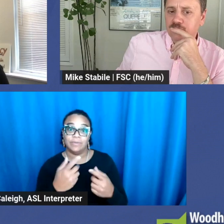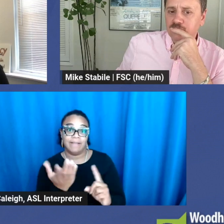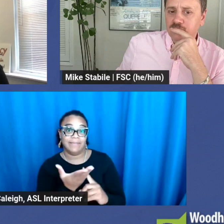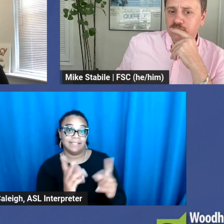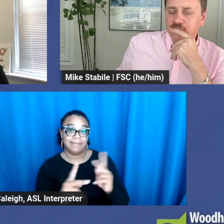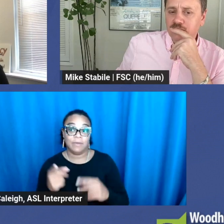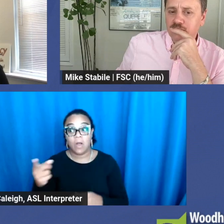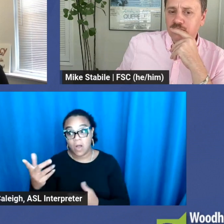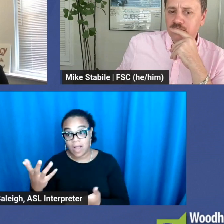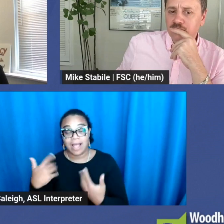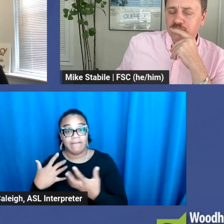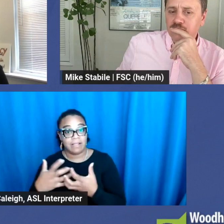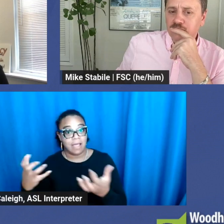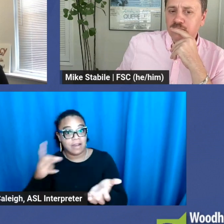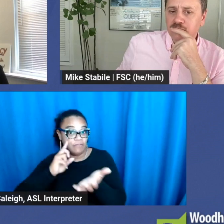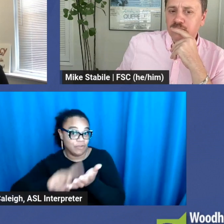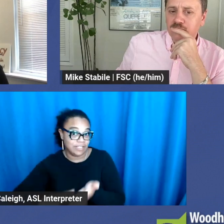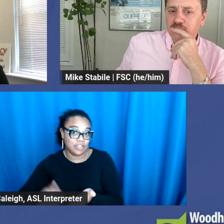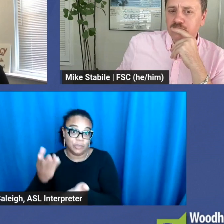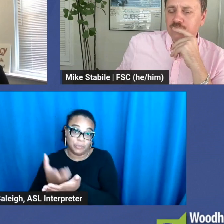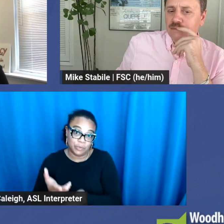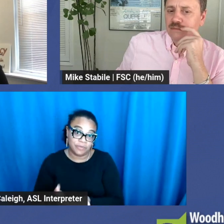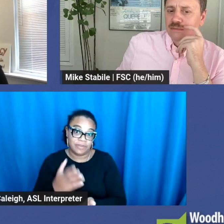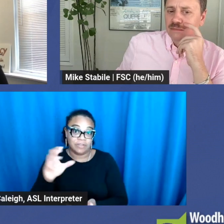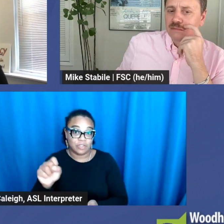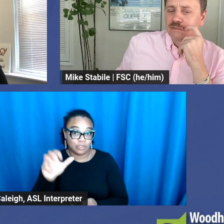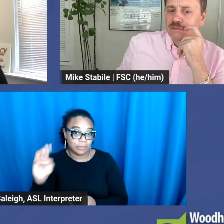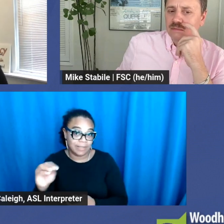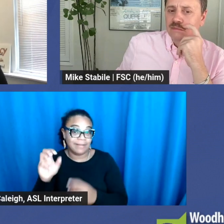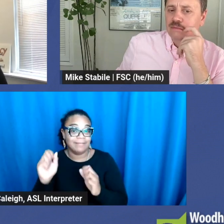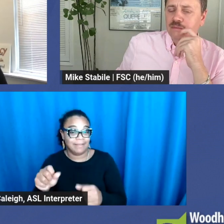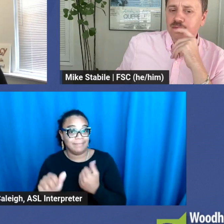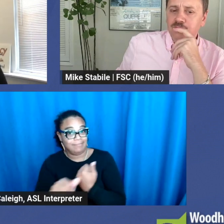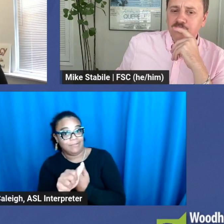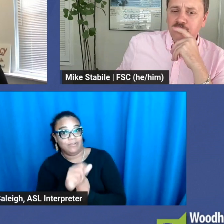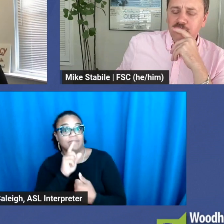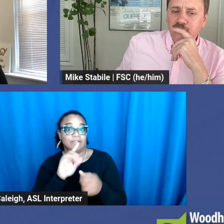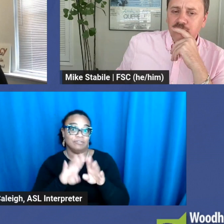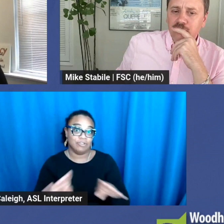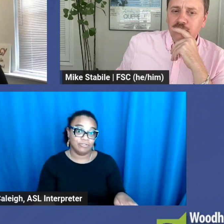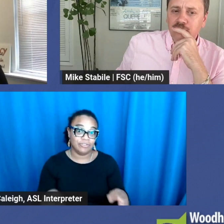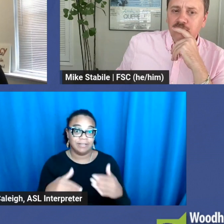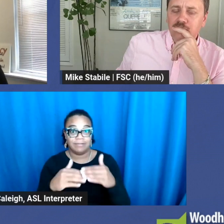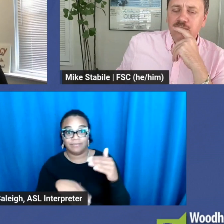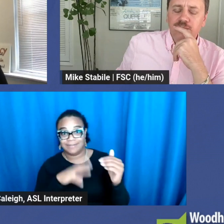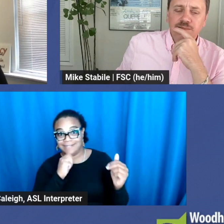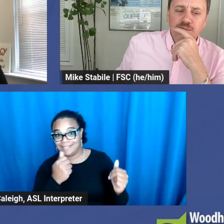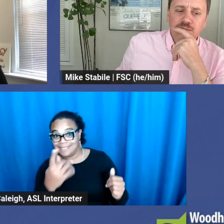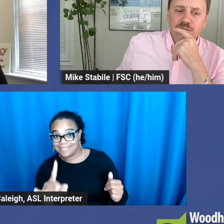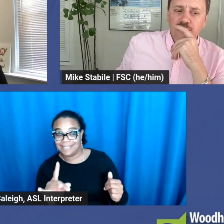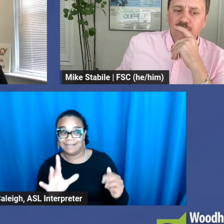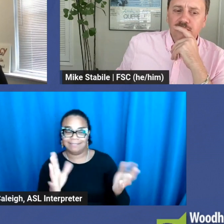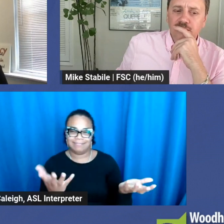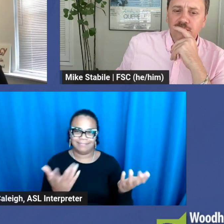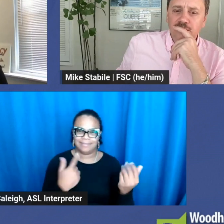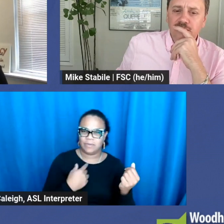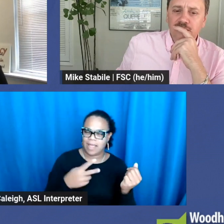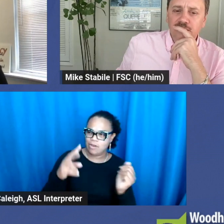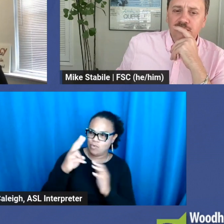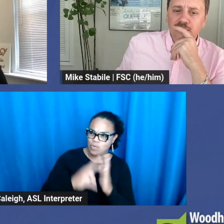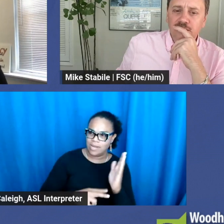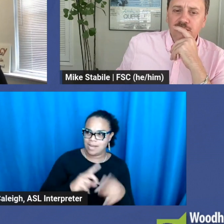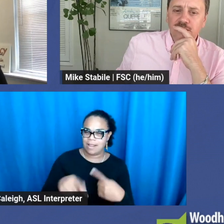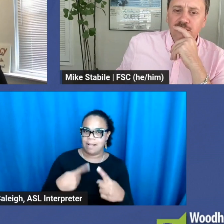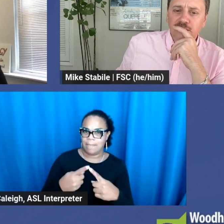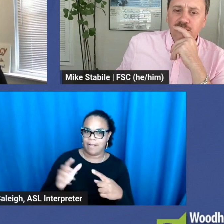be dangerous to kids and minors. And that seems to be, when I read about these bills,